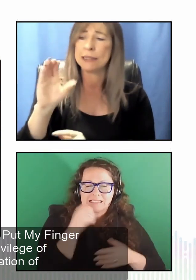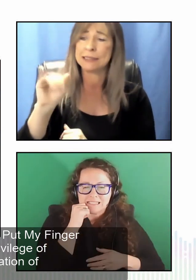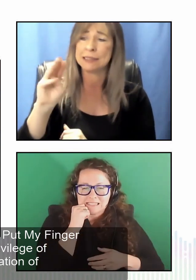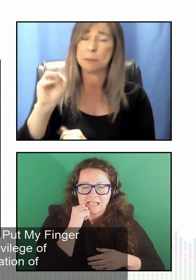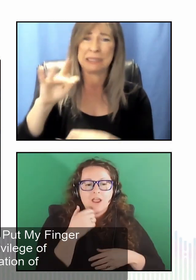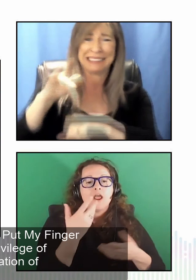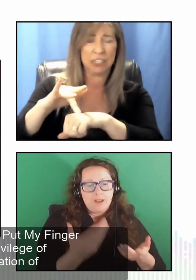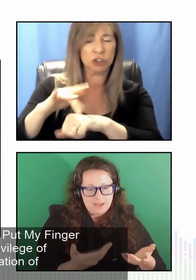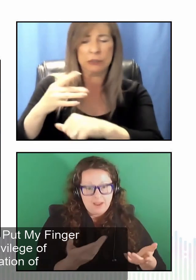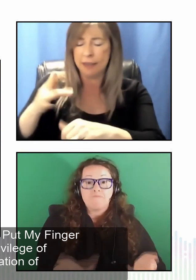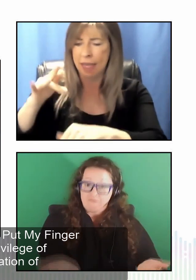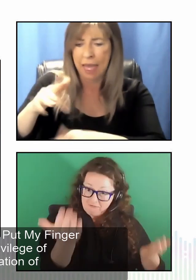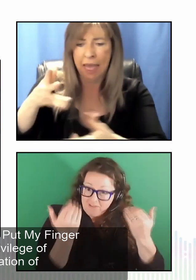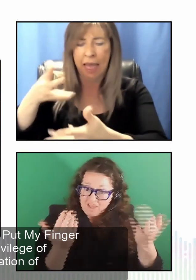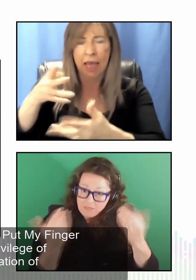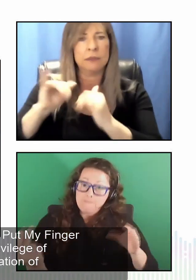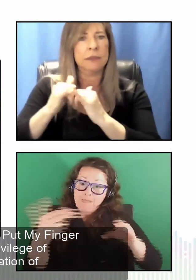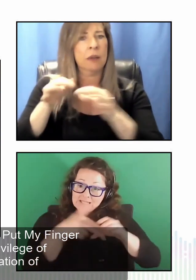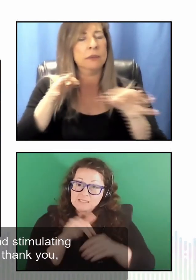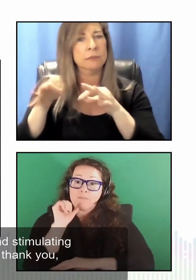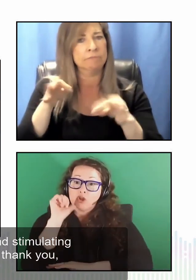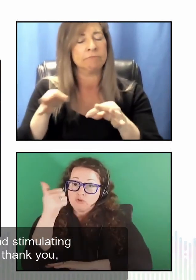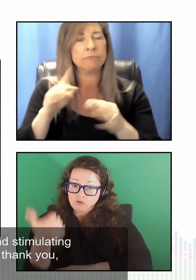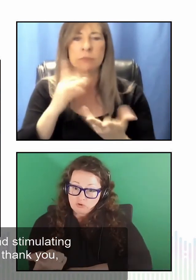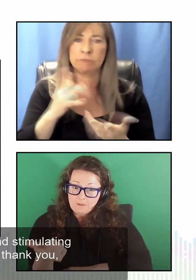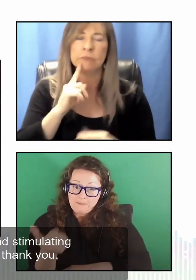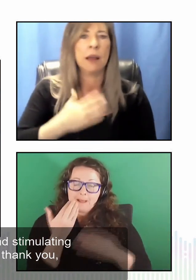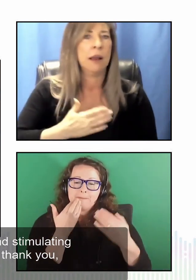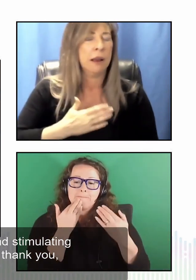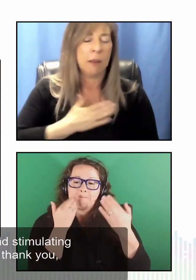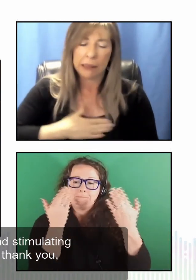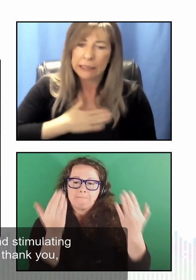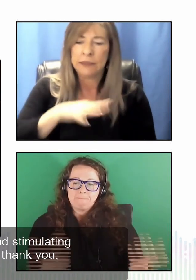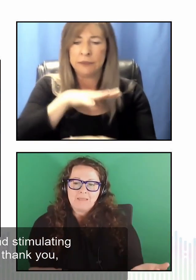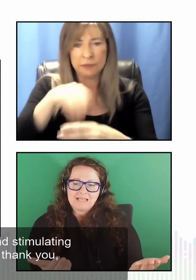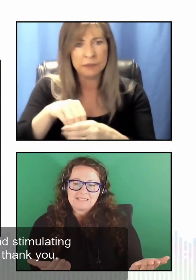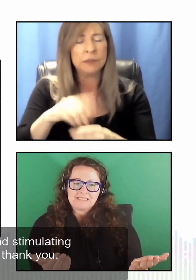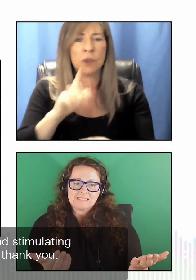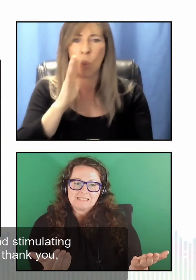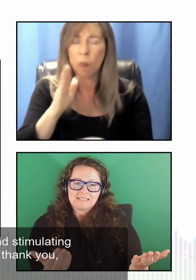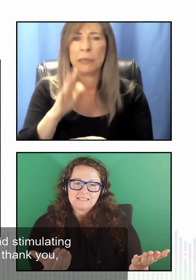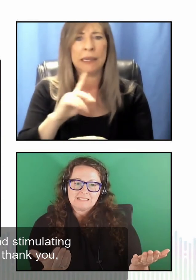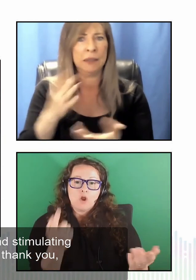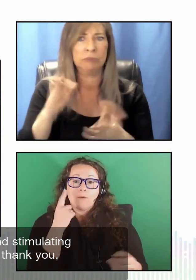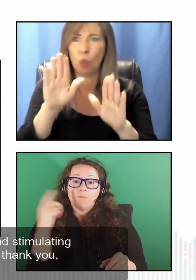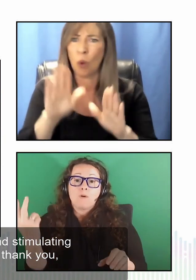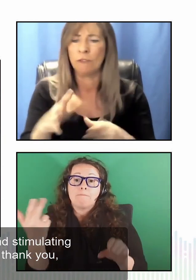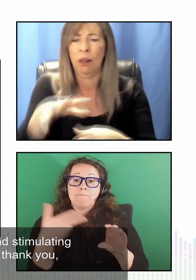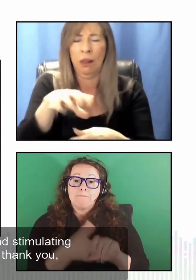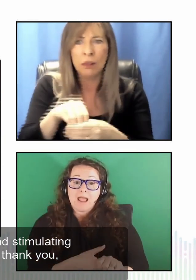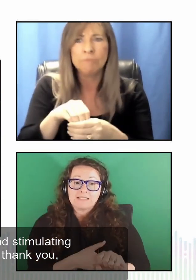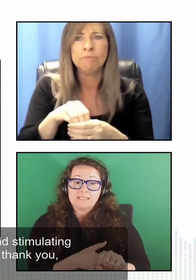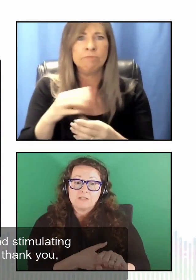of interacting with Dr. Tate through the organization of Congress, and I'm sure this will be a very engaging and stimulating session. Thank you